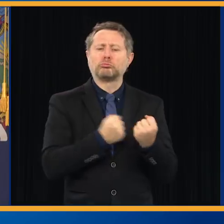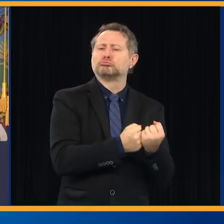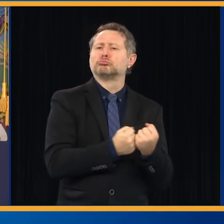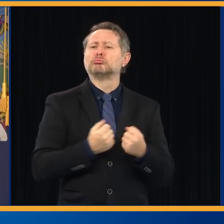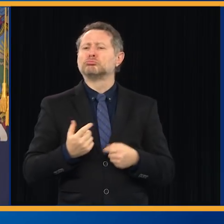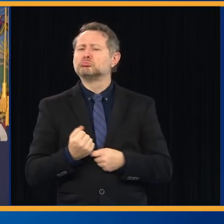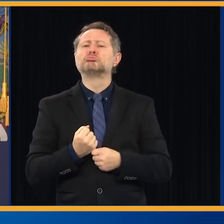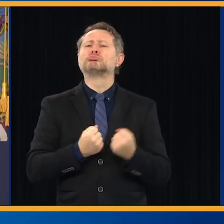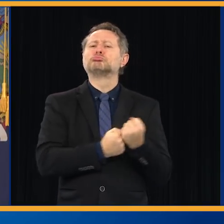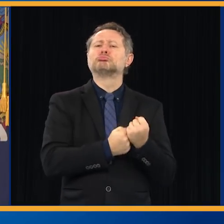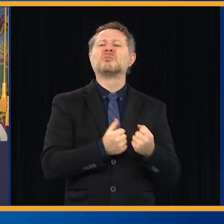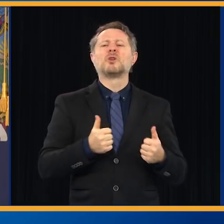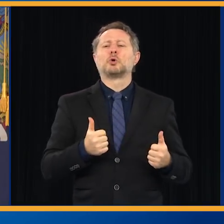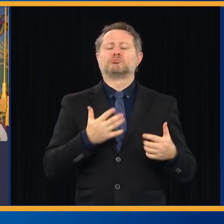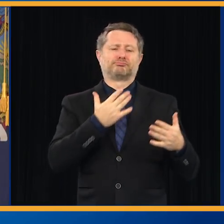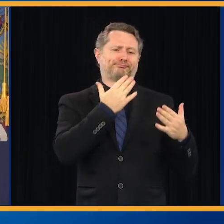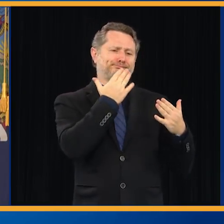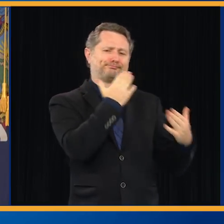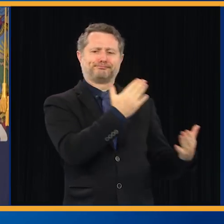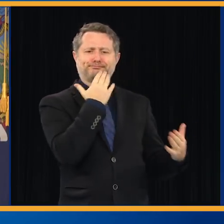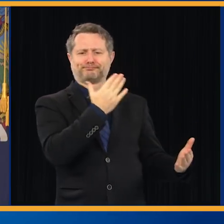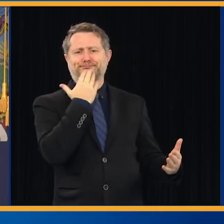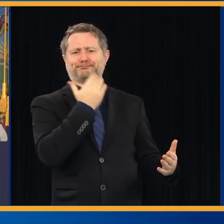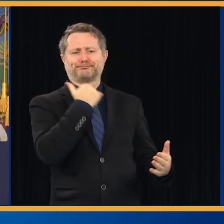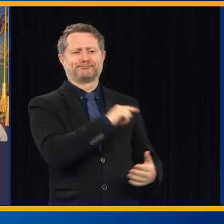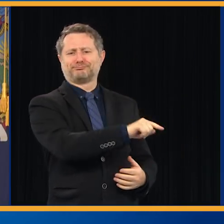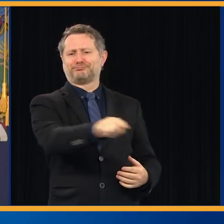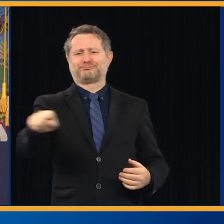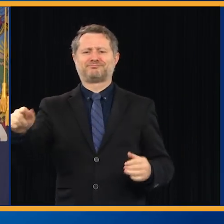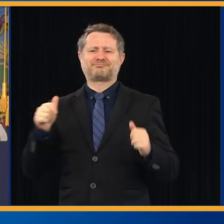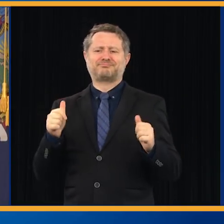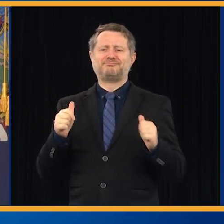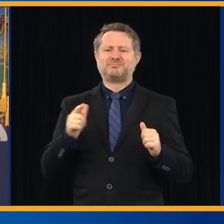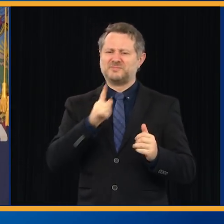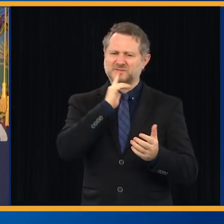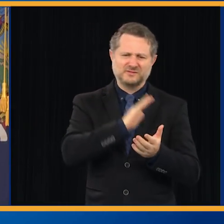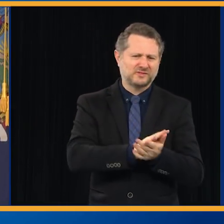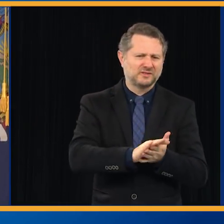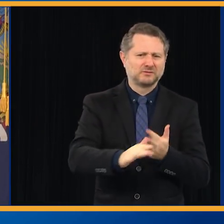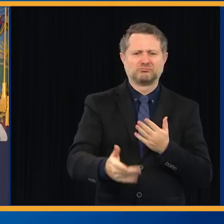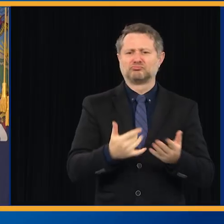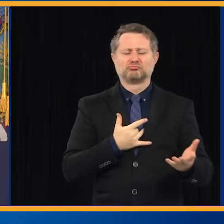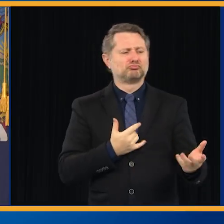beautiful, generous way of operating that